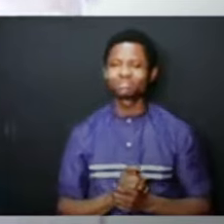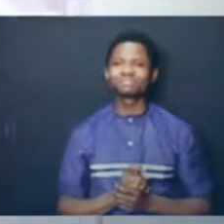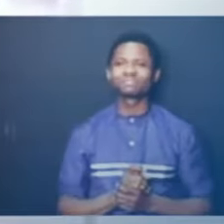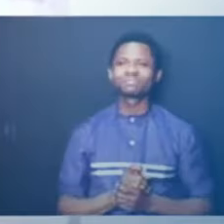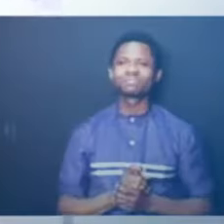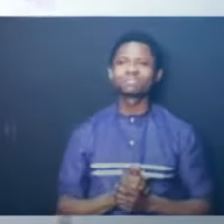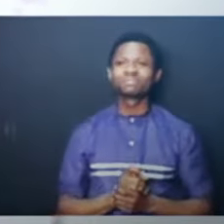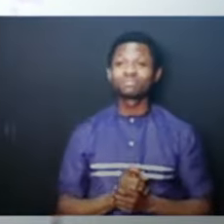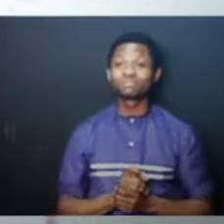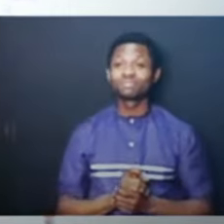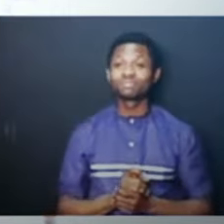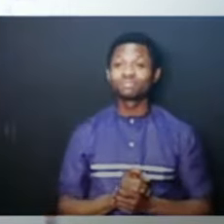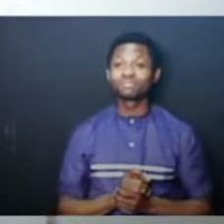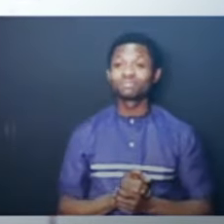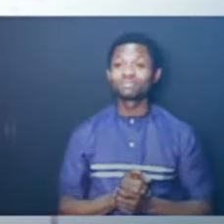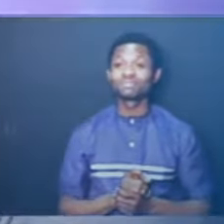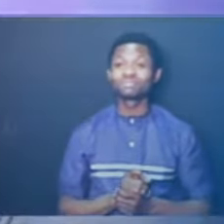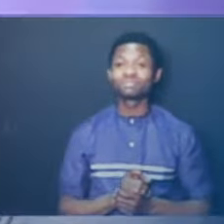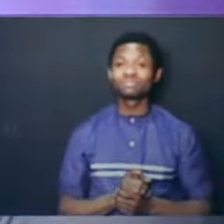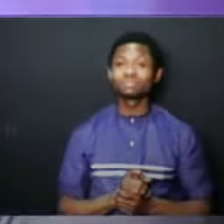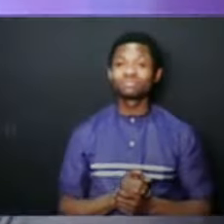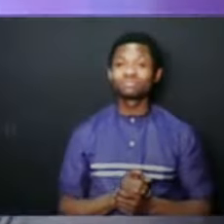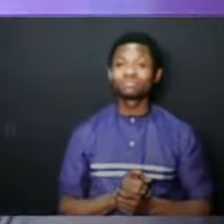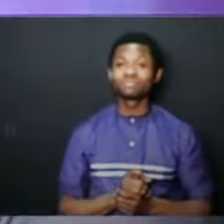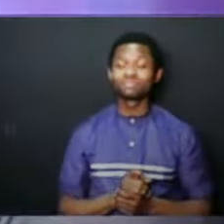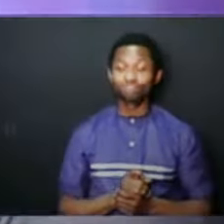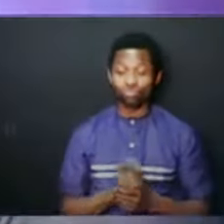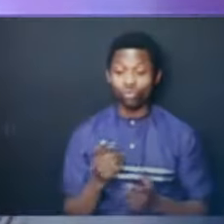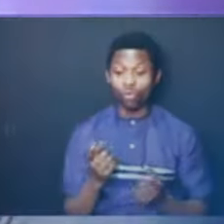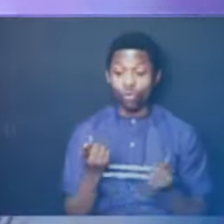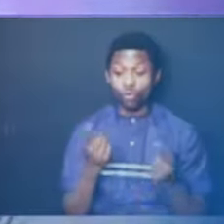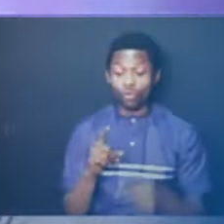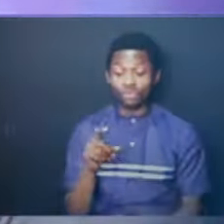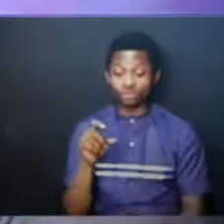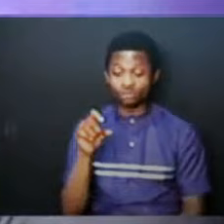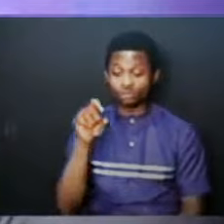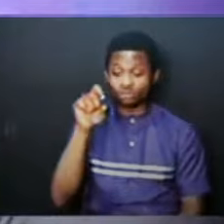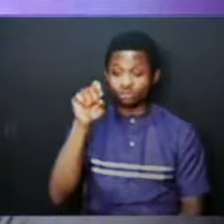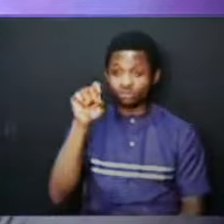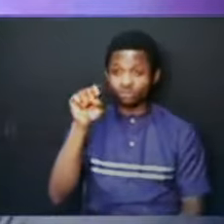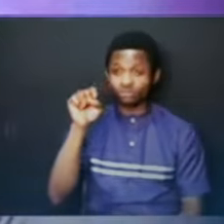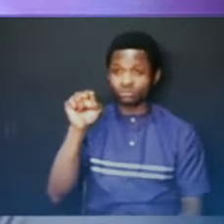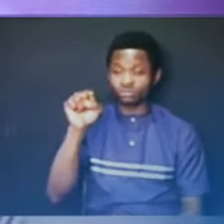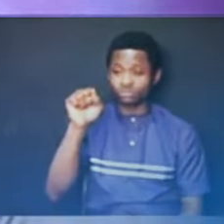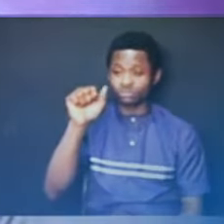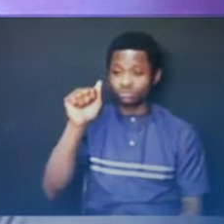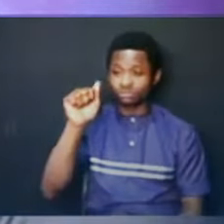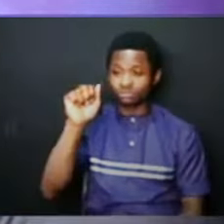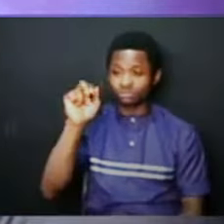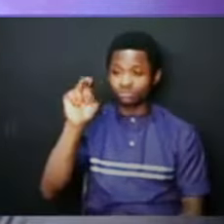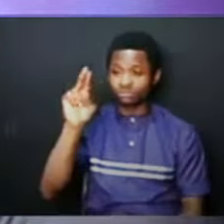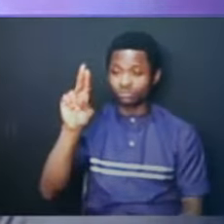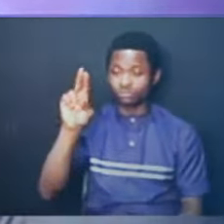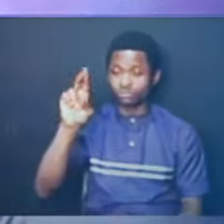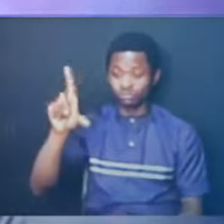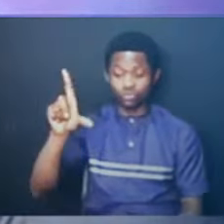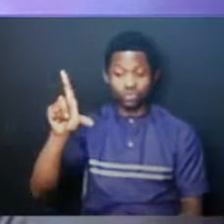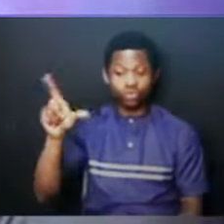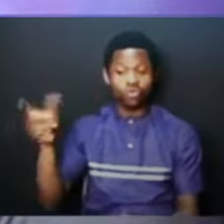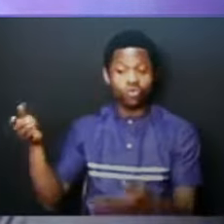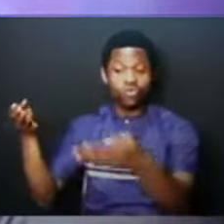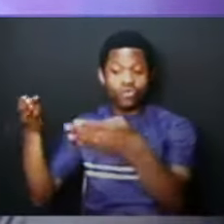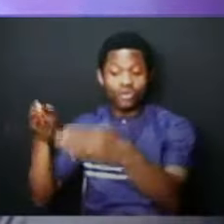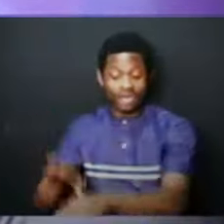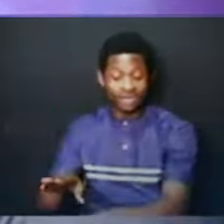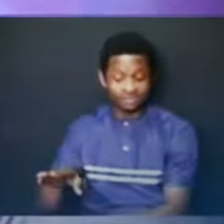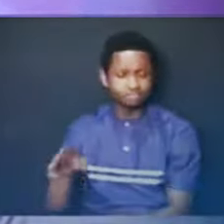akuno. See, when Saul died, people actually suspected that David might have